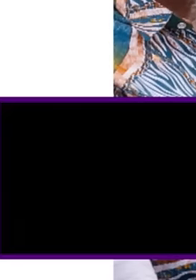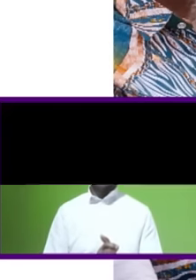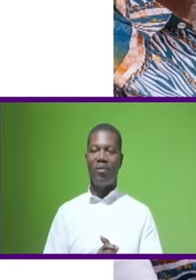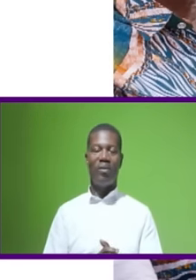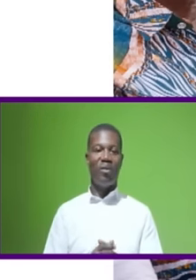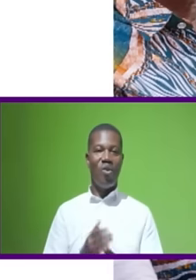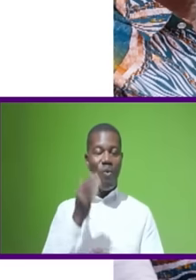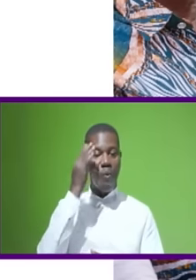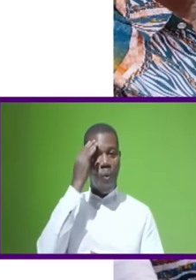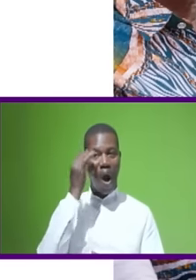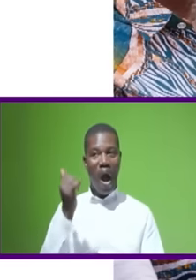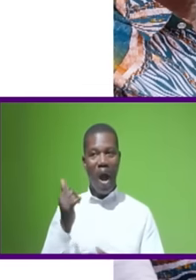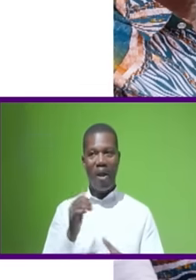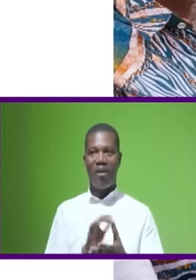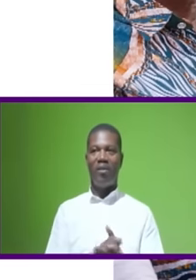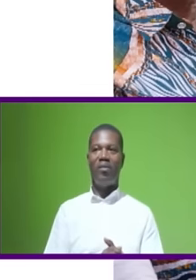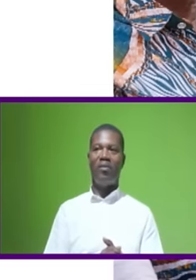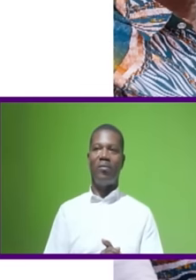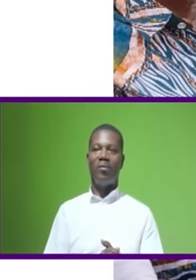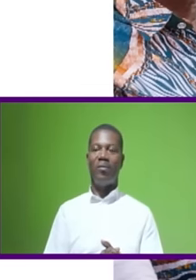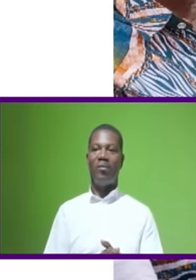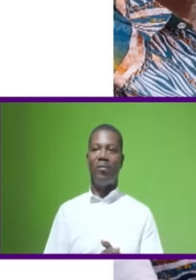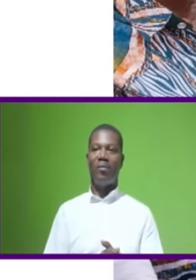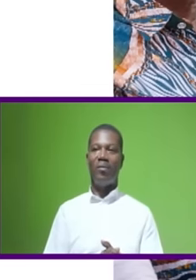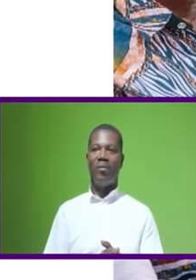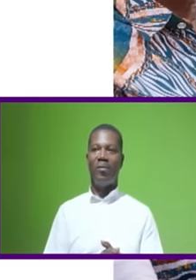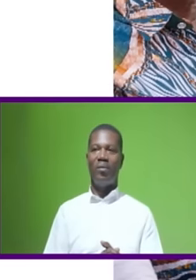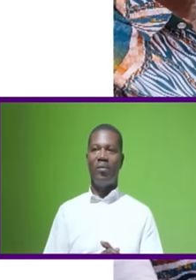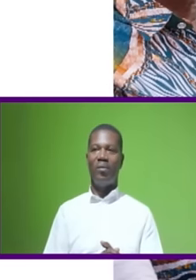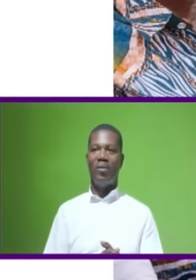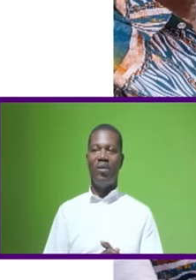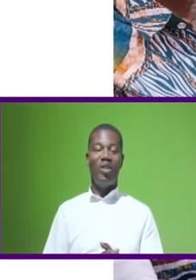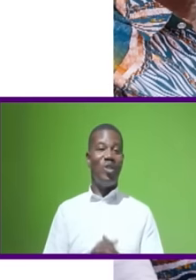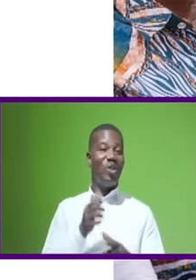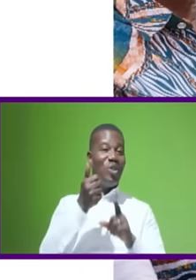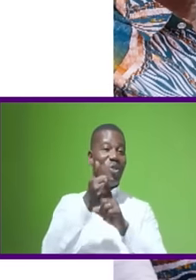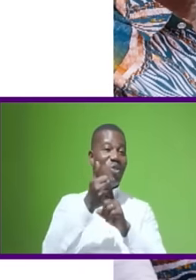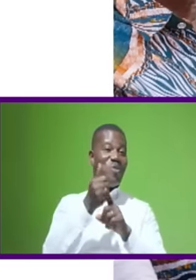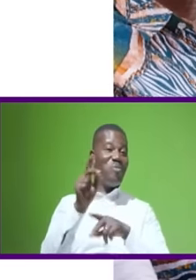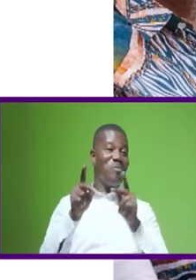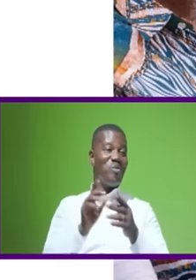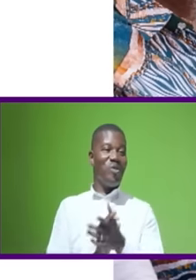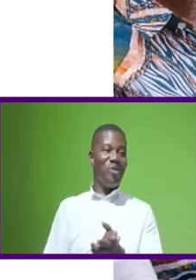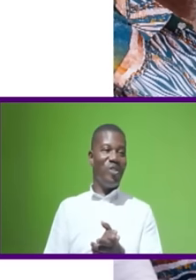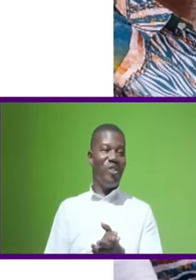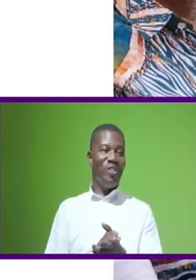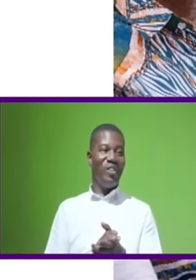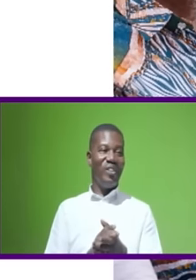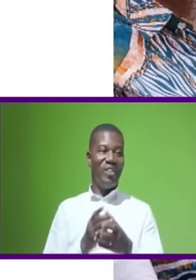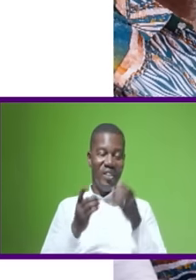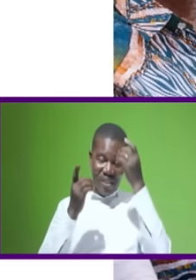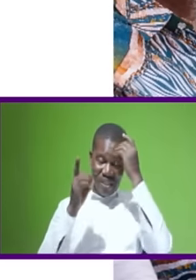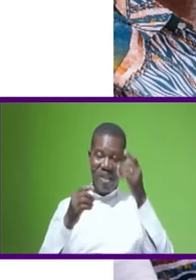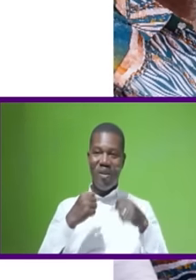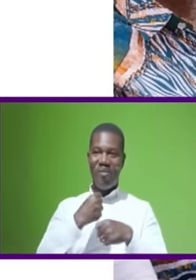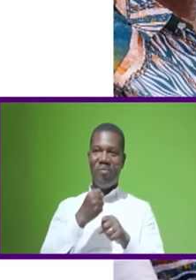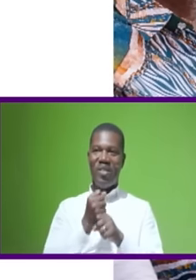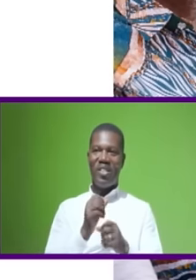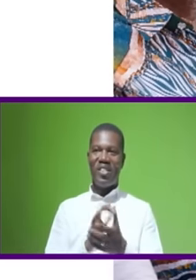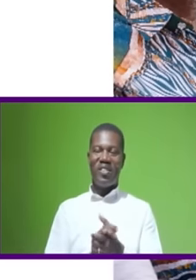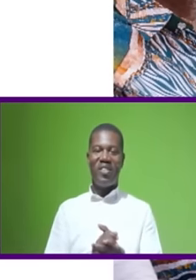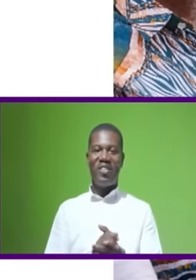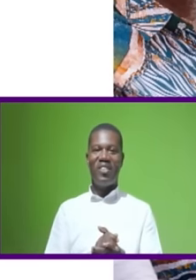Adam. Mwana, Masha, Diamia, Cocorazo. Yeah. Mama, make me